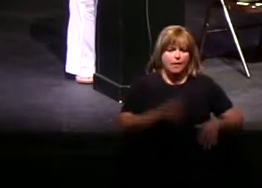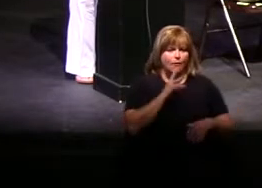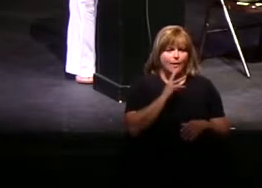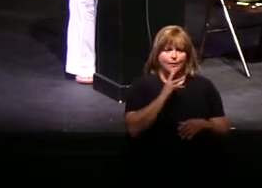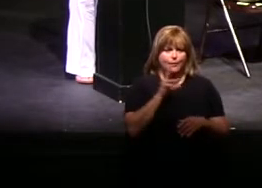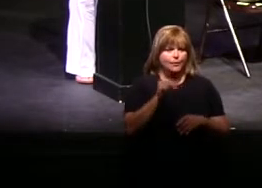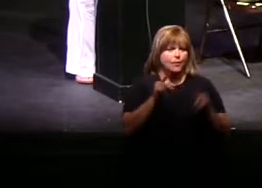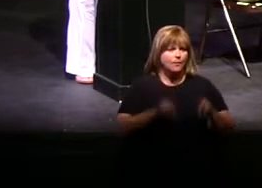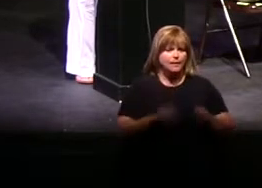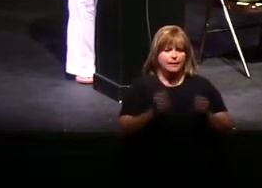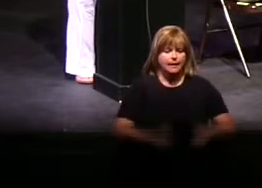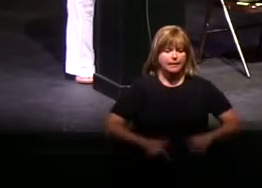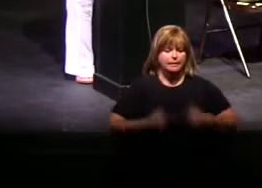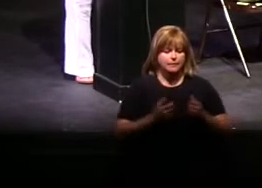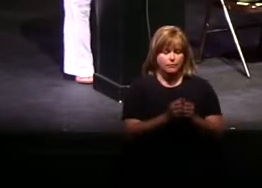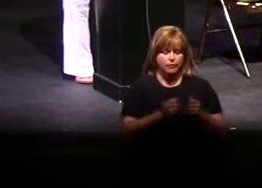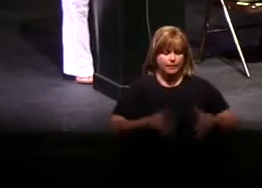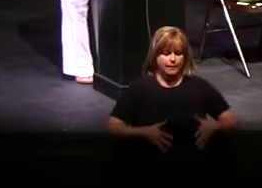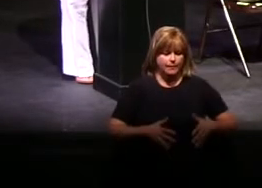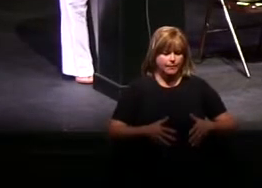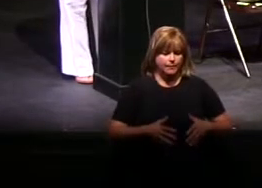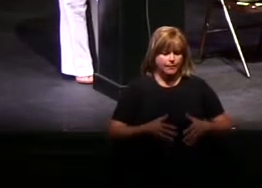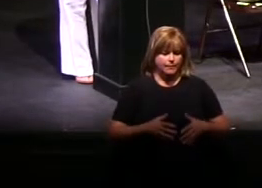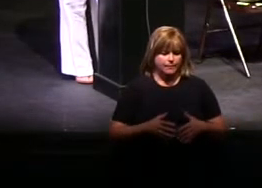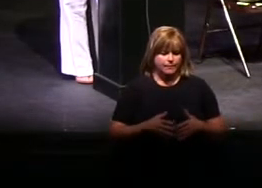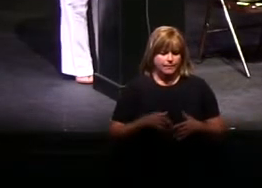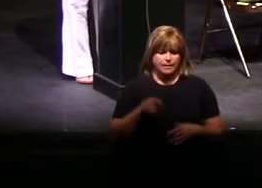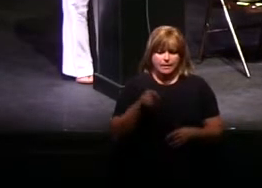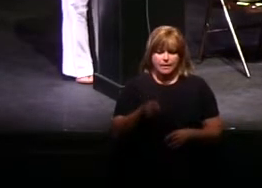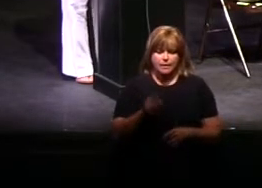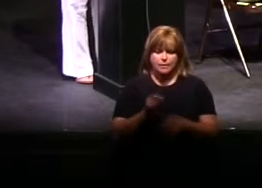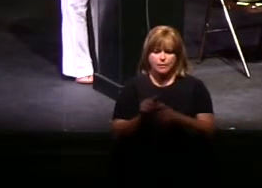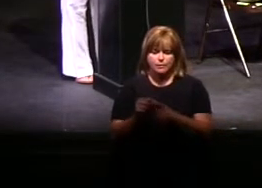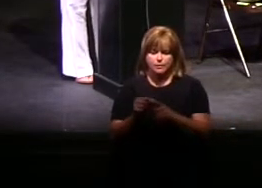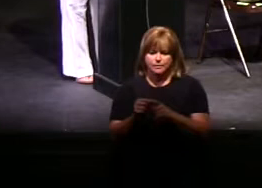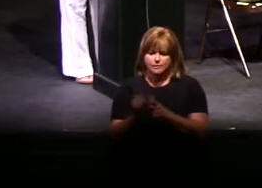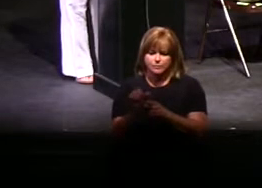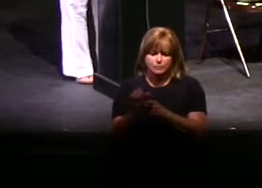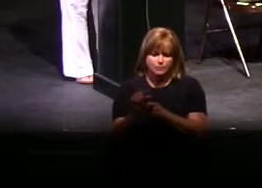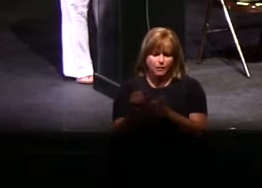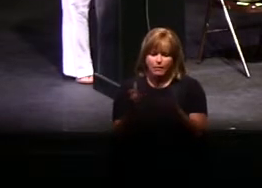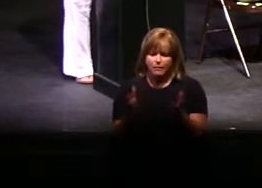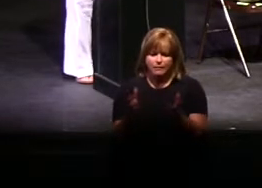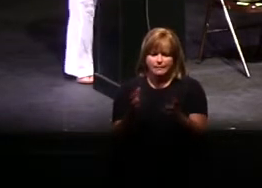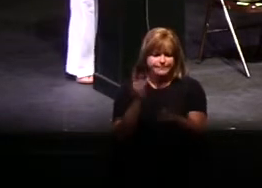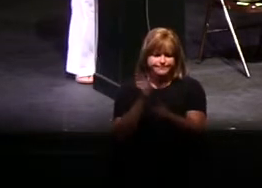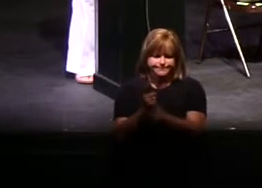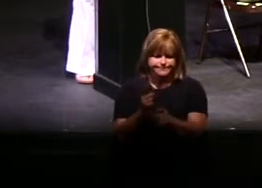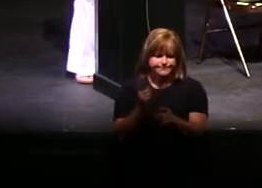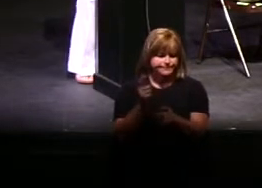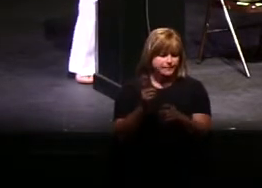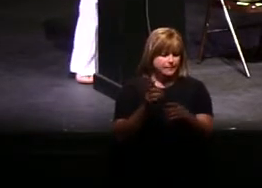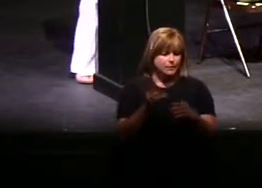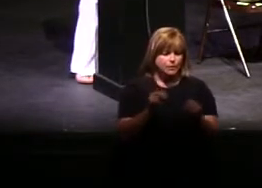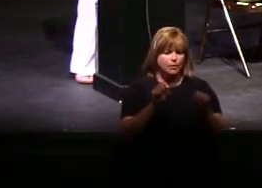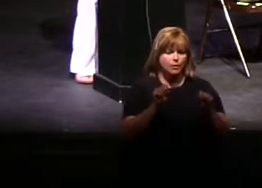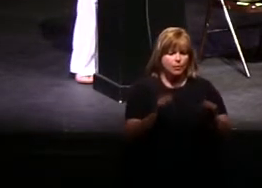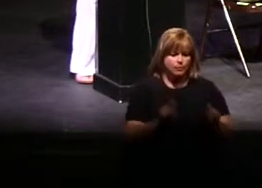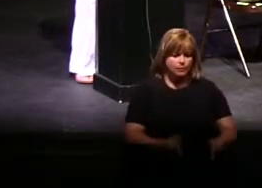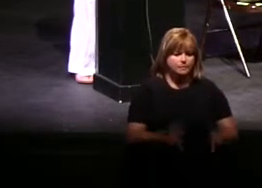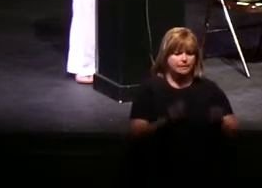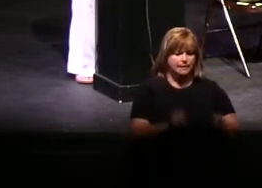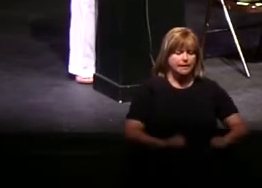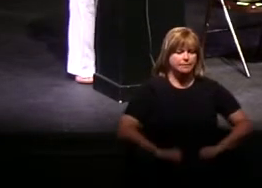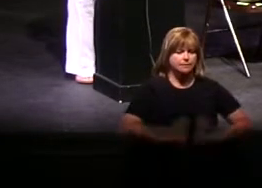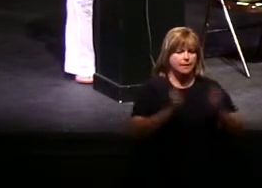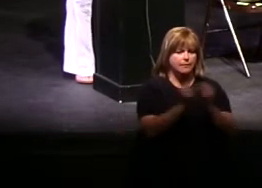all. Jung's words are literal and absolute. No living thing can survive without water,